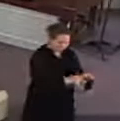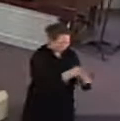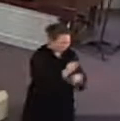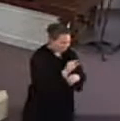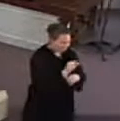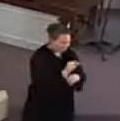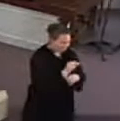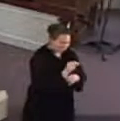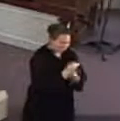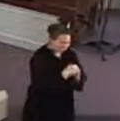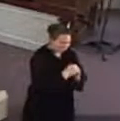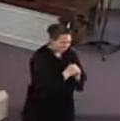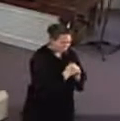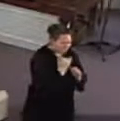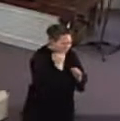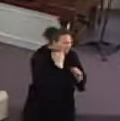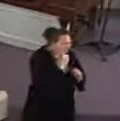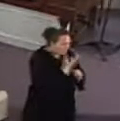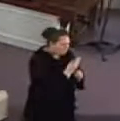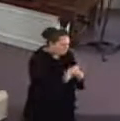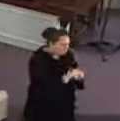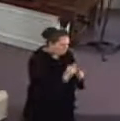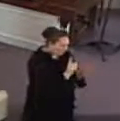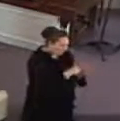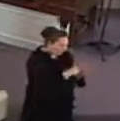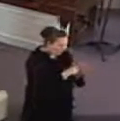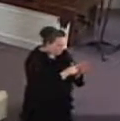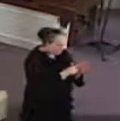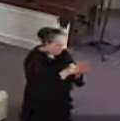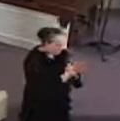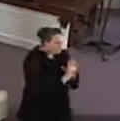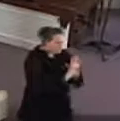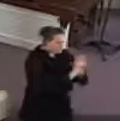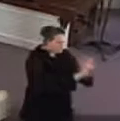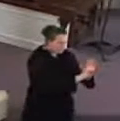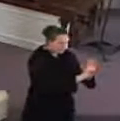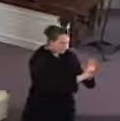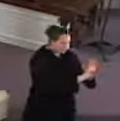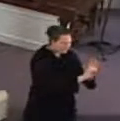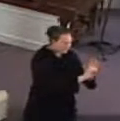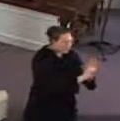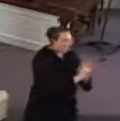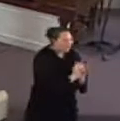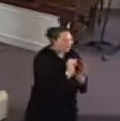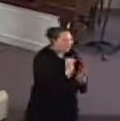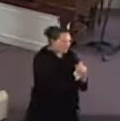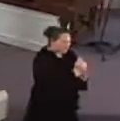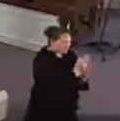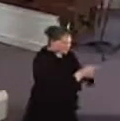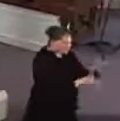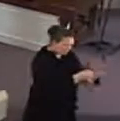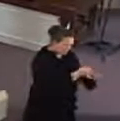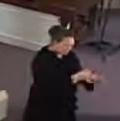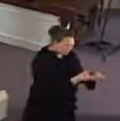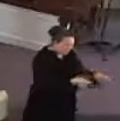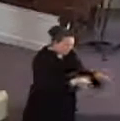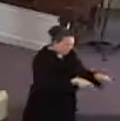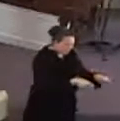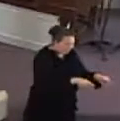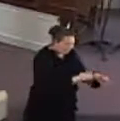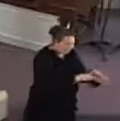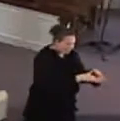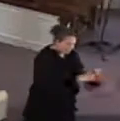If you would, for a few moments here, let me give you a few illustrations of immediate justice, amen, that happened in the